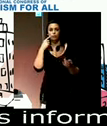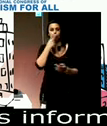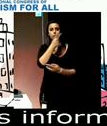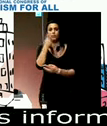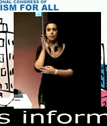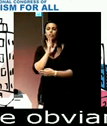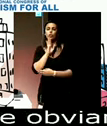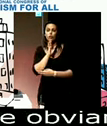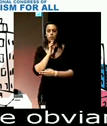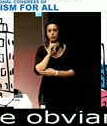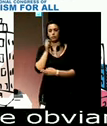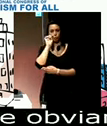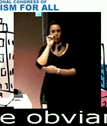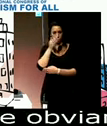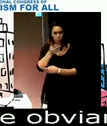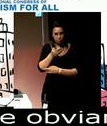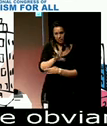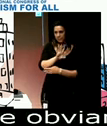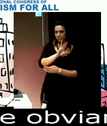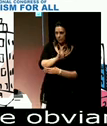disabled person